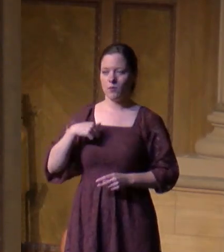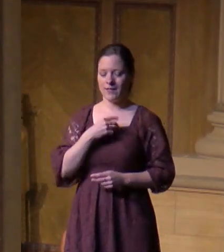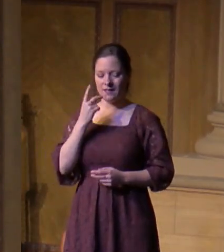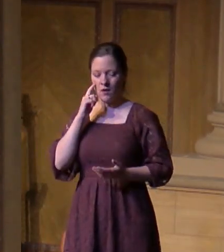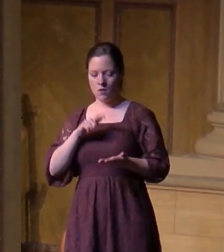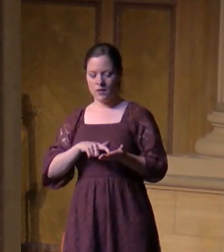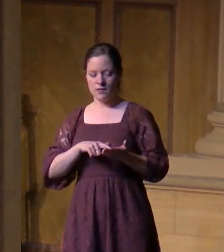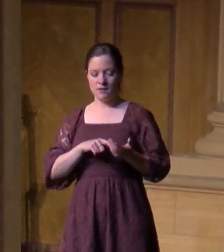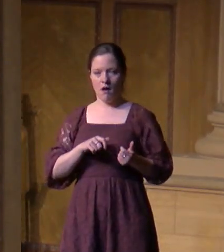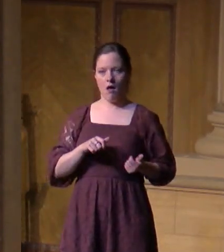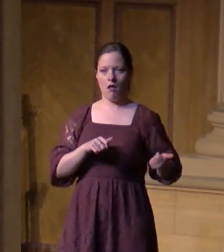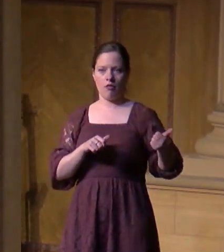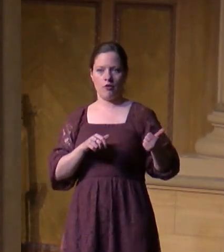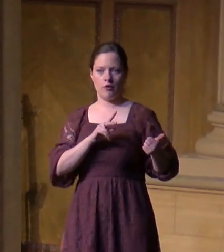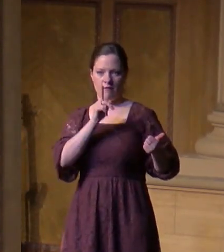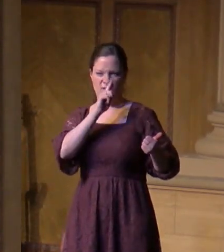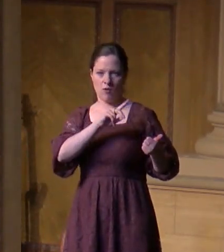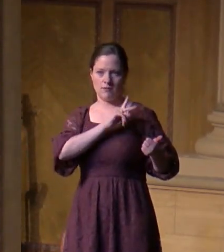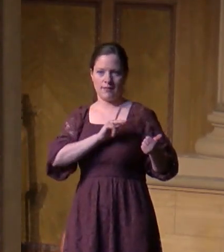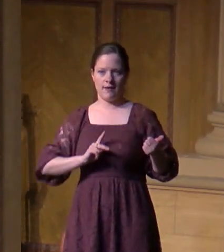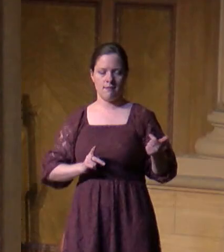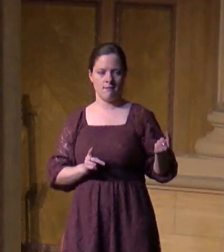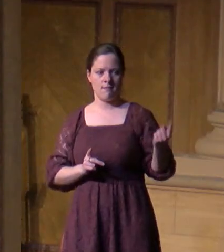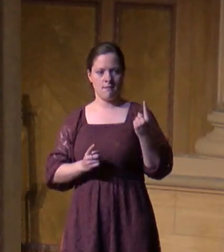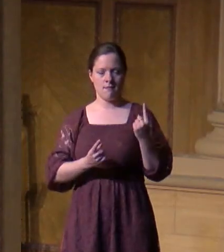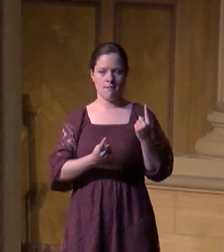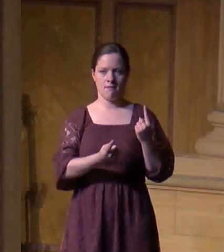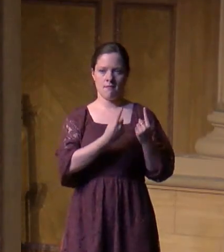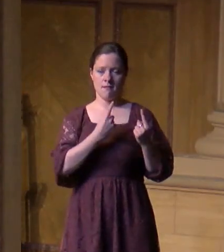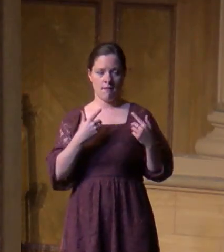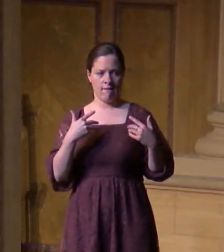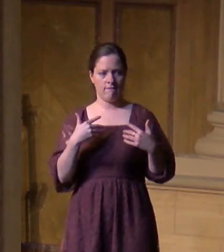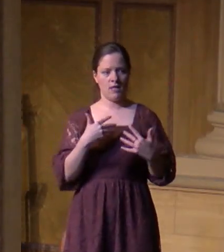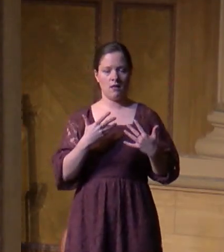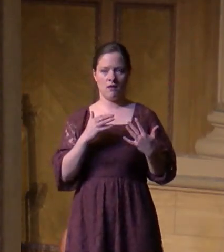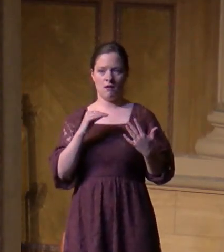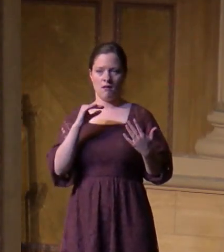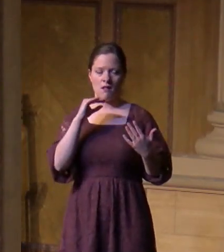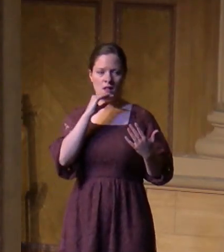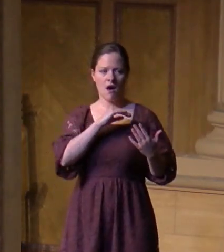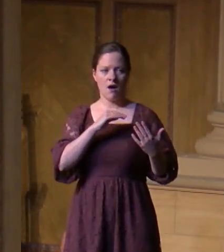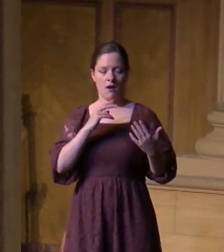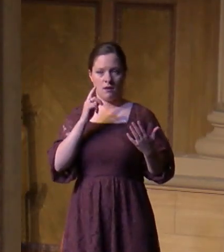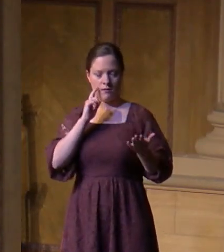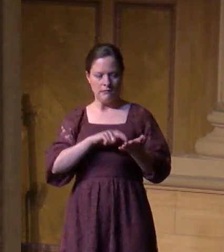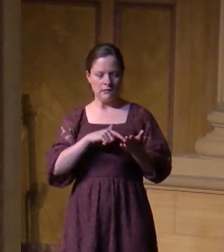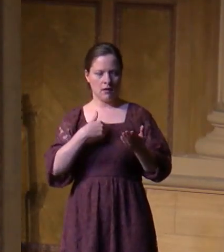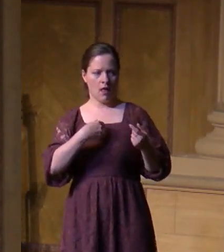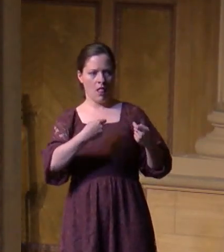in our lives as fear creeps up as we believe lies as we see that we're being manipulated